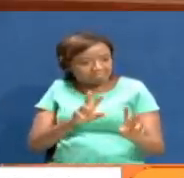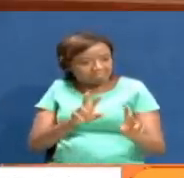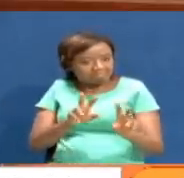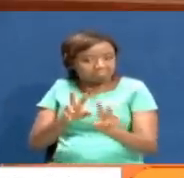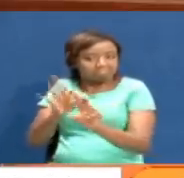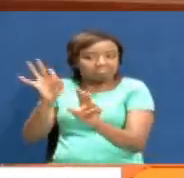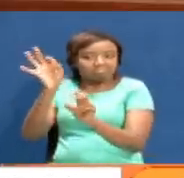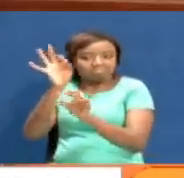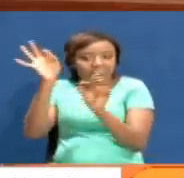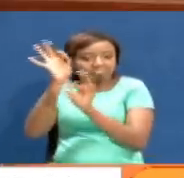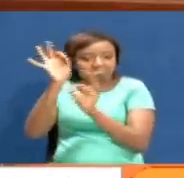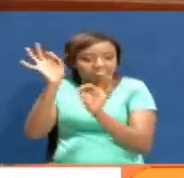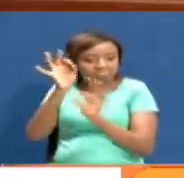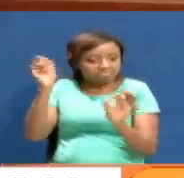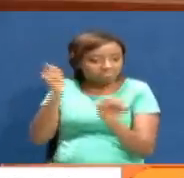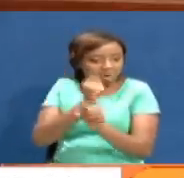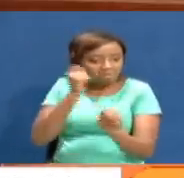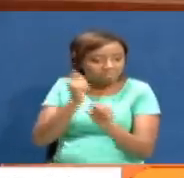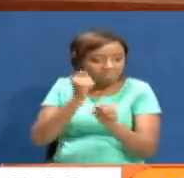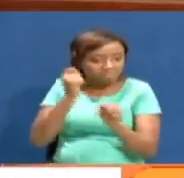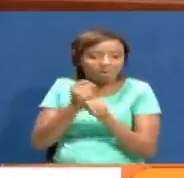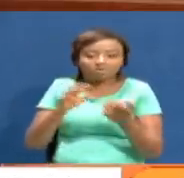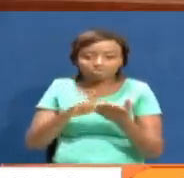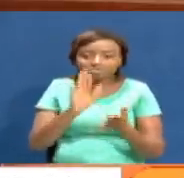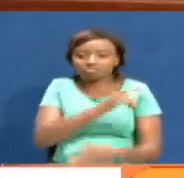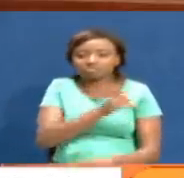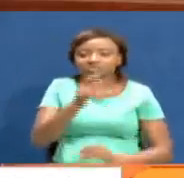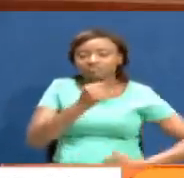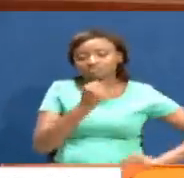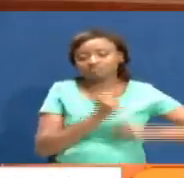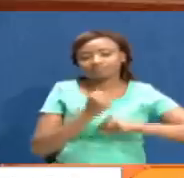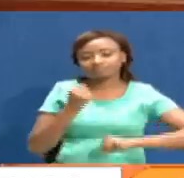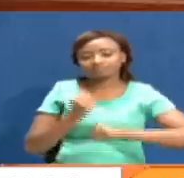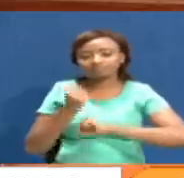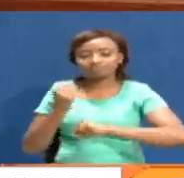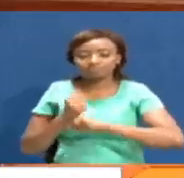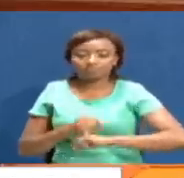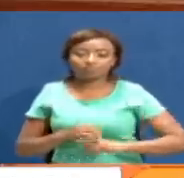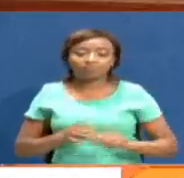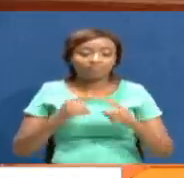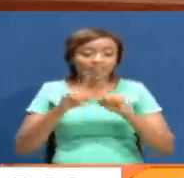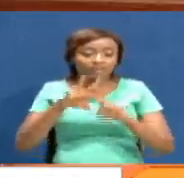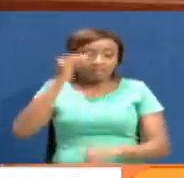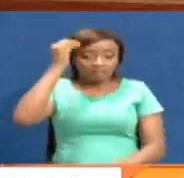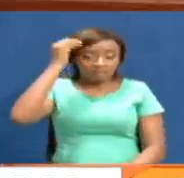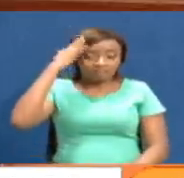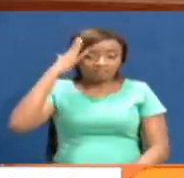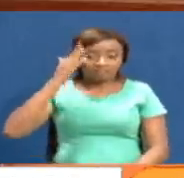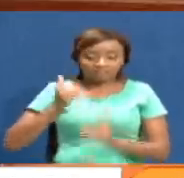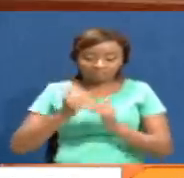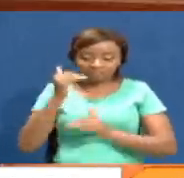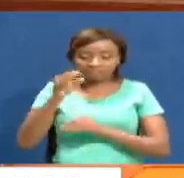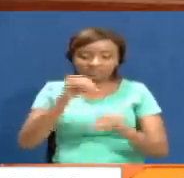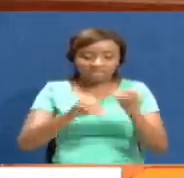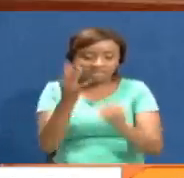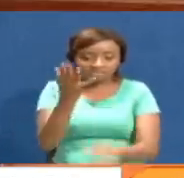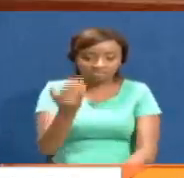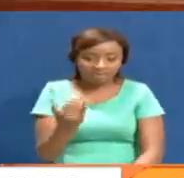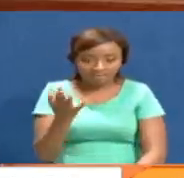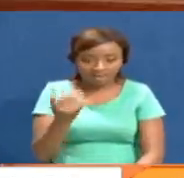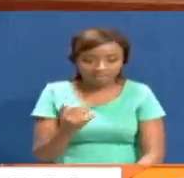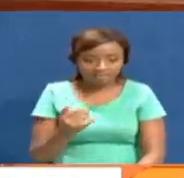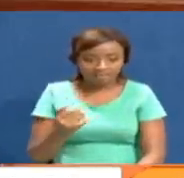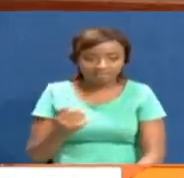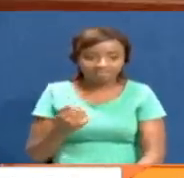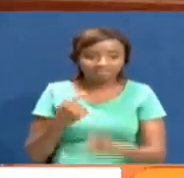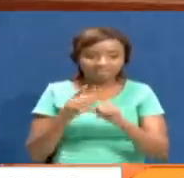work happening in the ground. So most of them. Remember that we are going to elections,